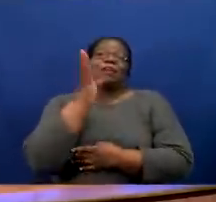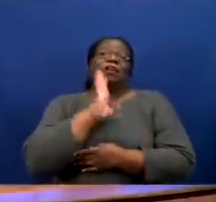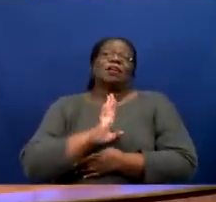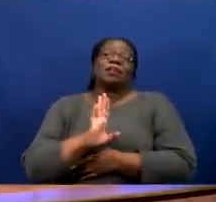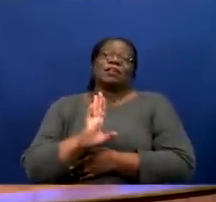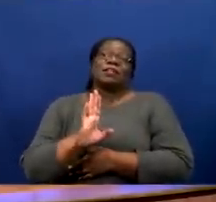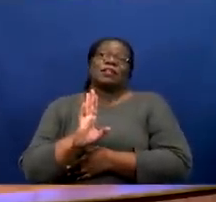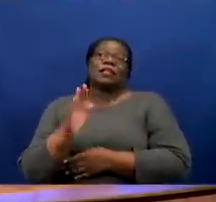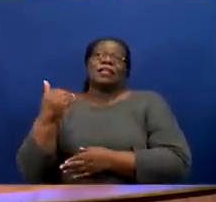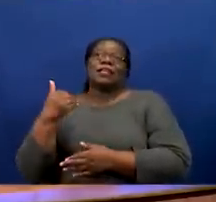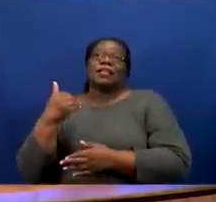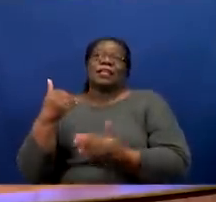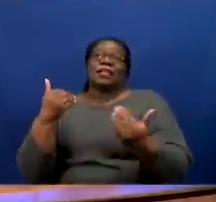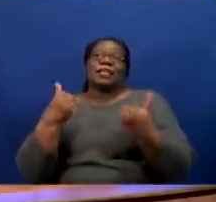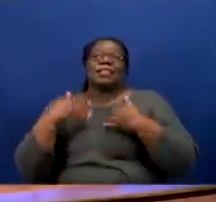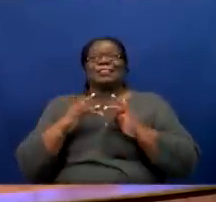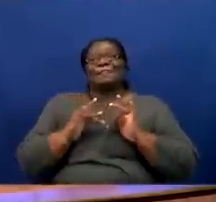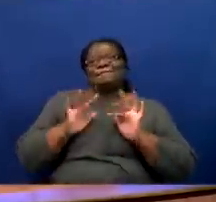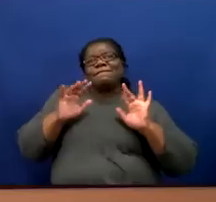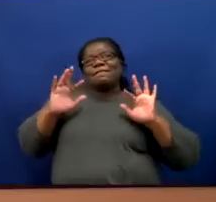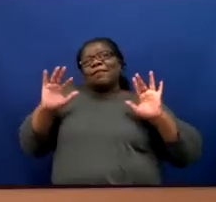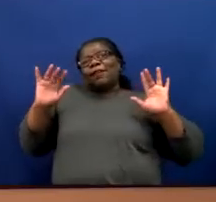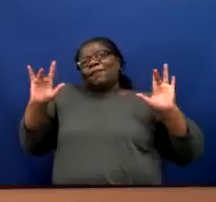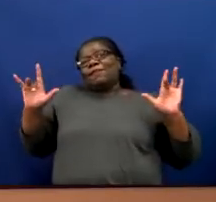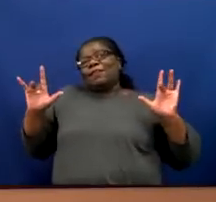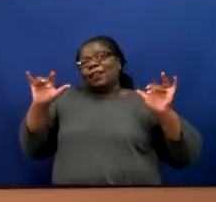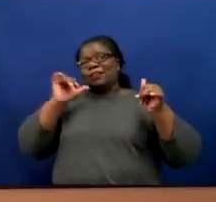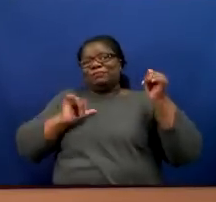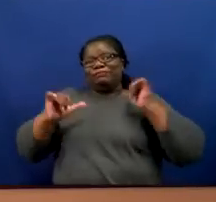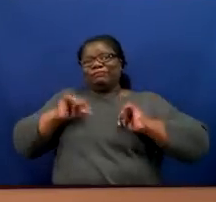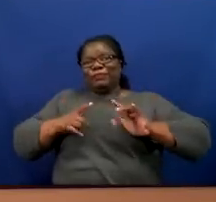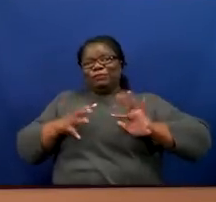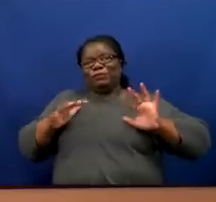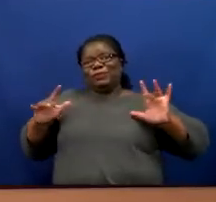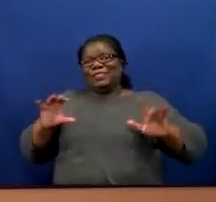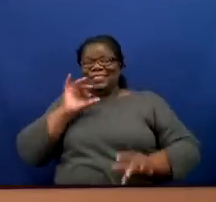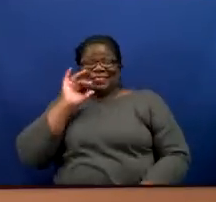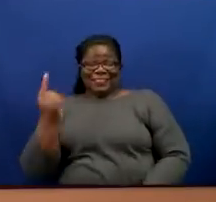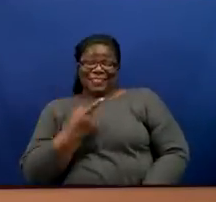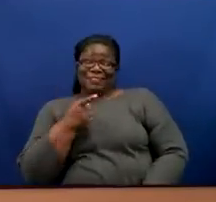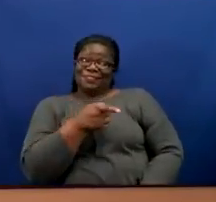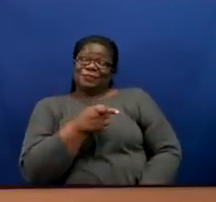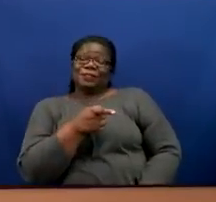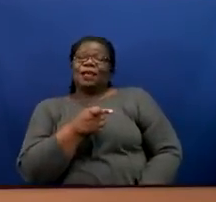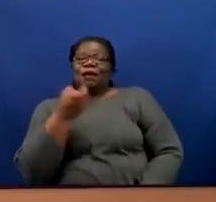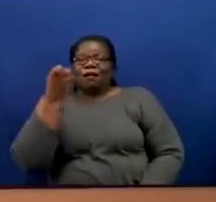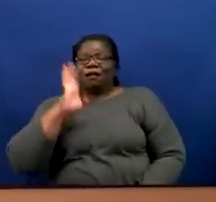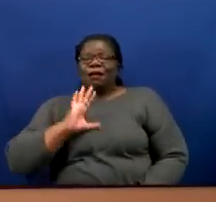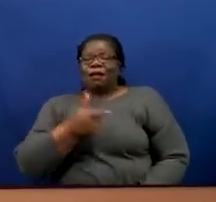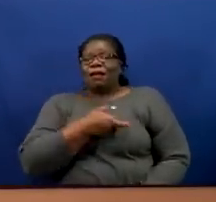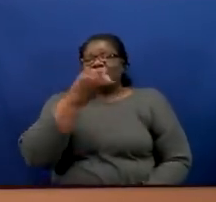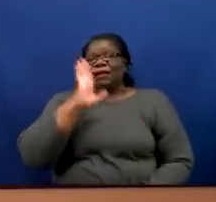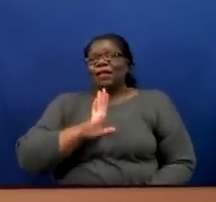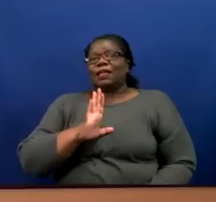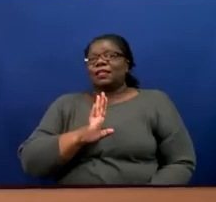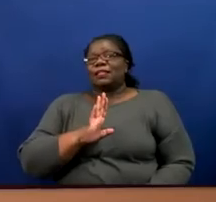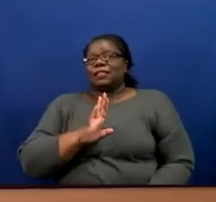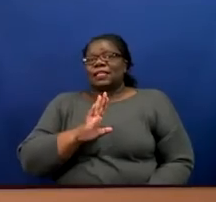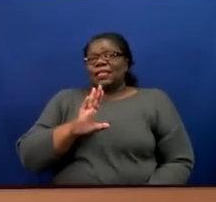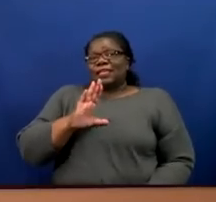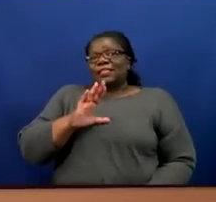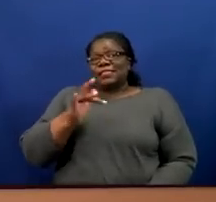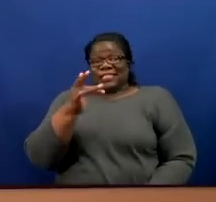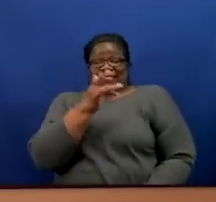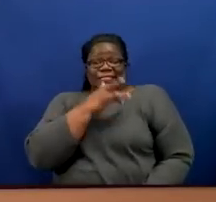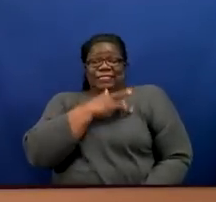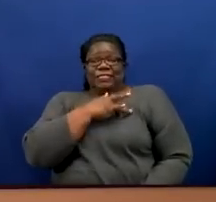a flair for the dramatic. Yeah, tell somebody, it's not just you. Yeah, our God has a flair for